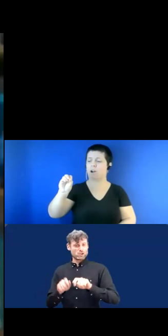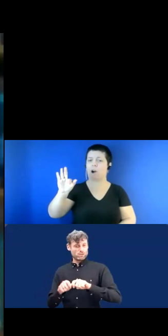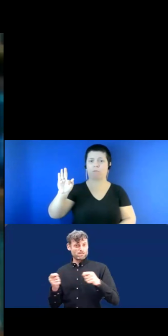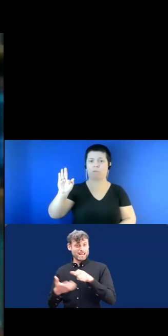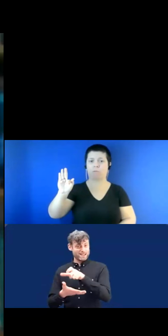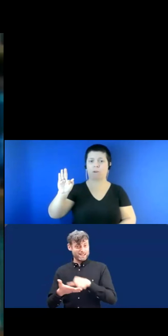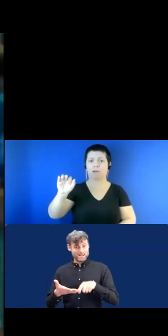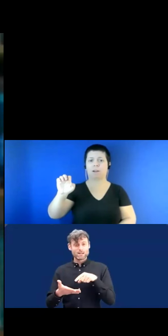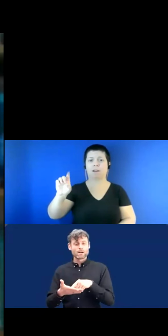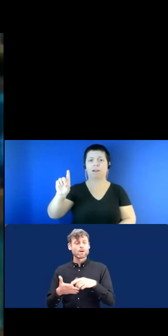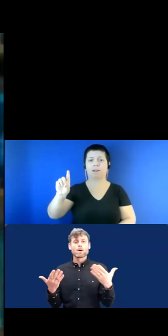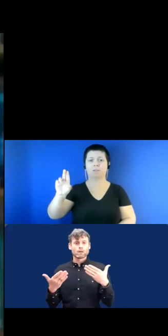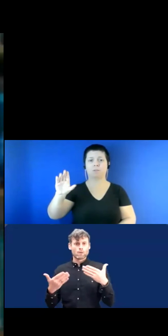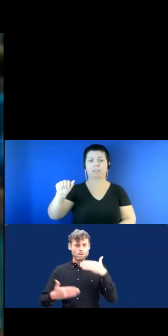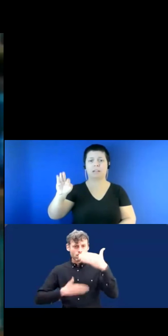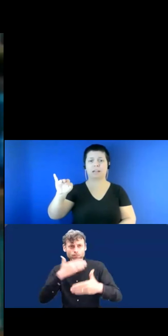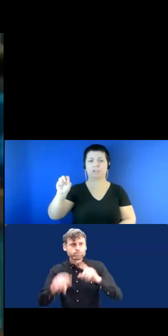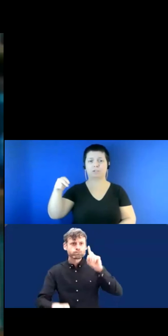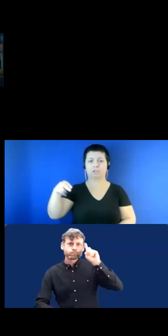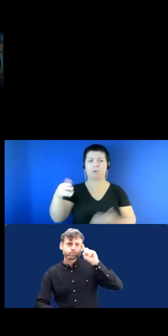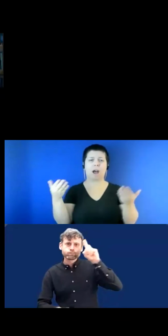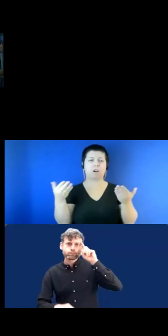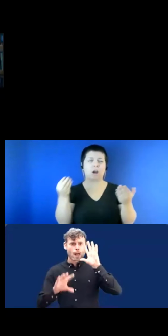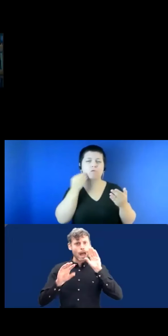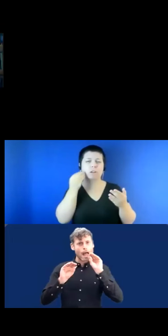And now I try to share my screen with you.